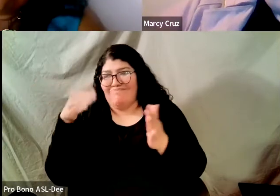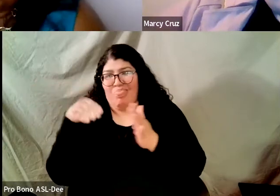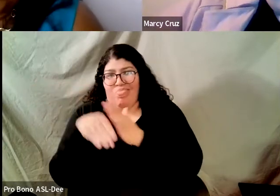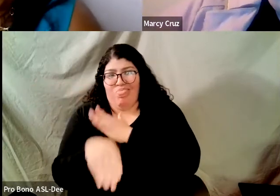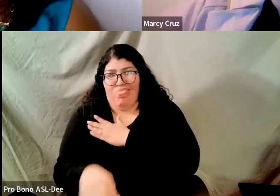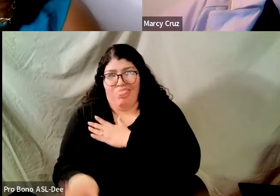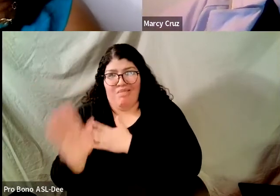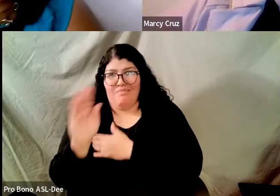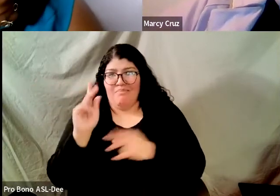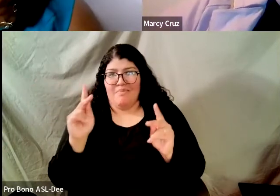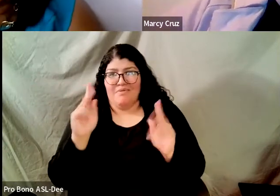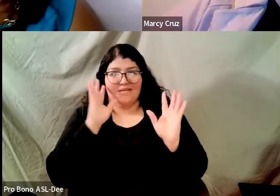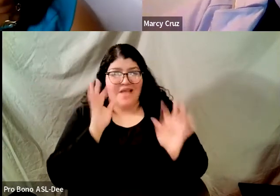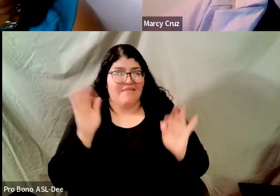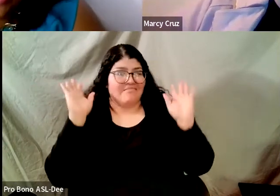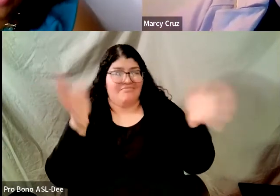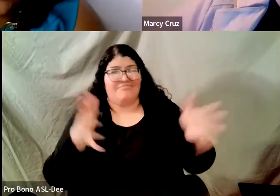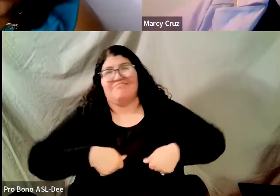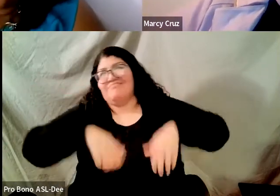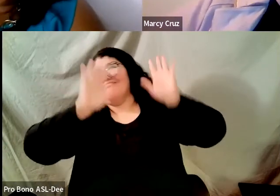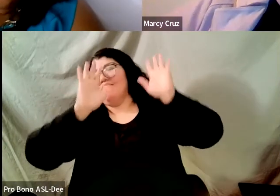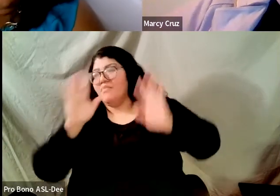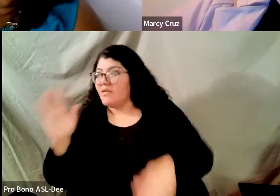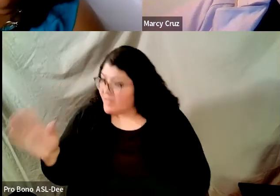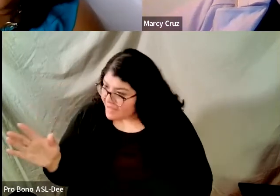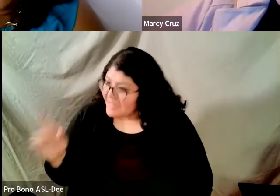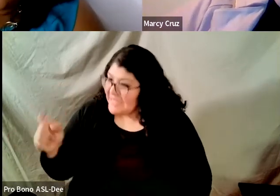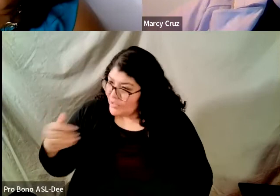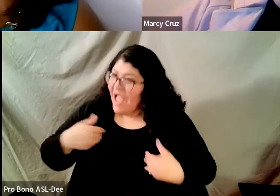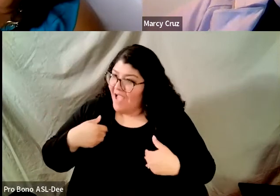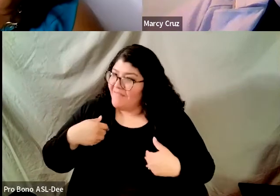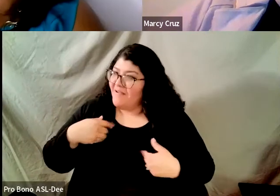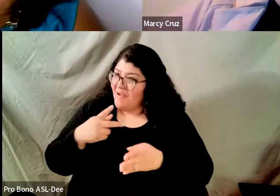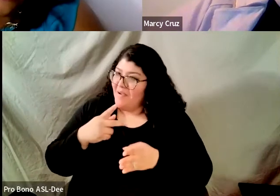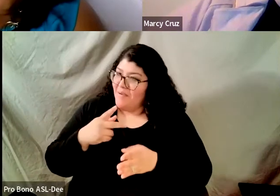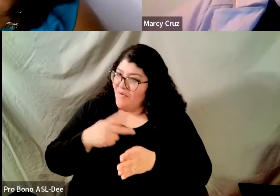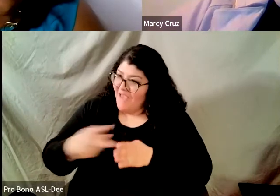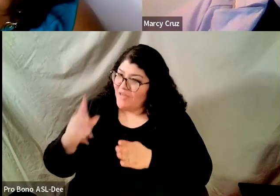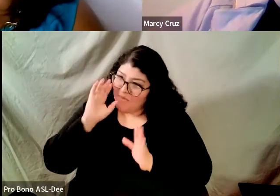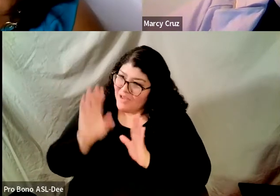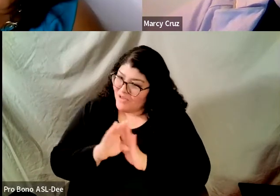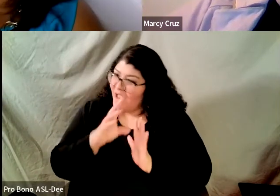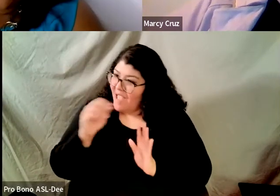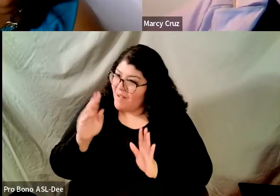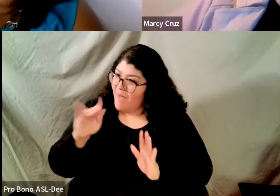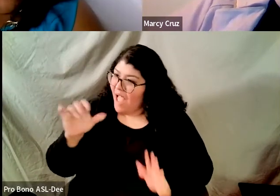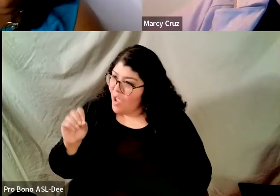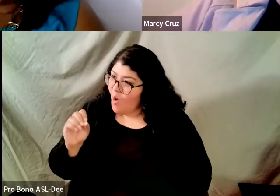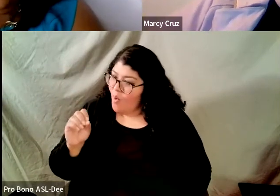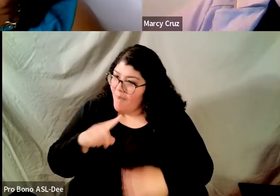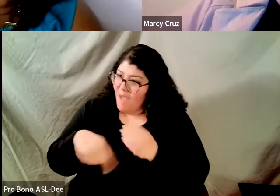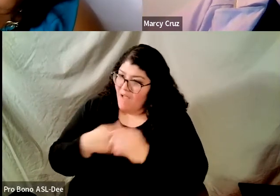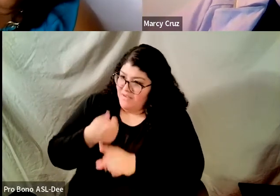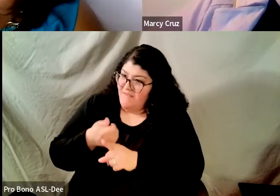to get a bio and a professional picture if they're trying to promote what they're doing. Let's have basic